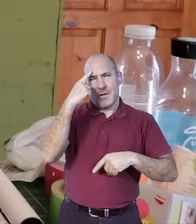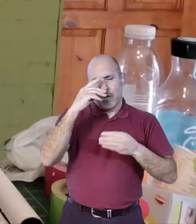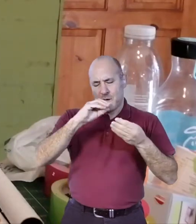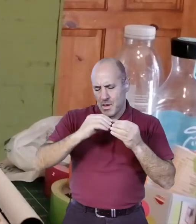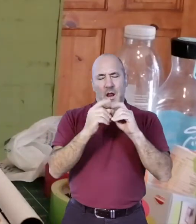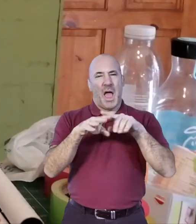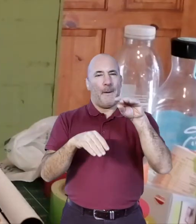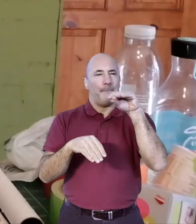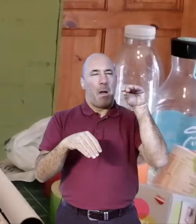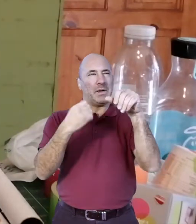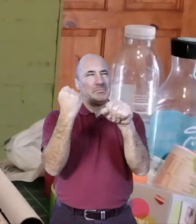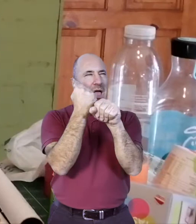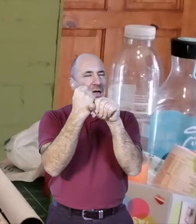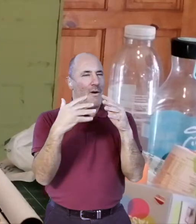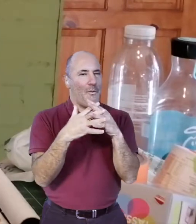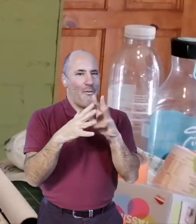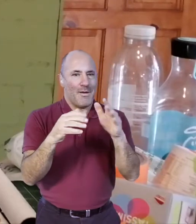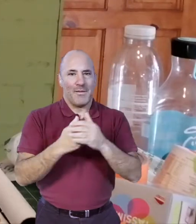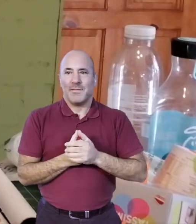like a puppet maker.